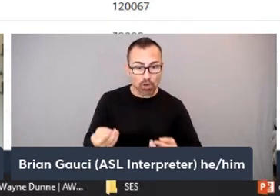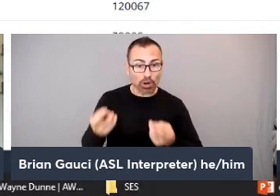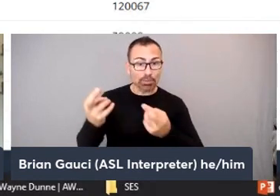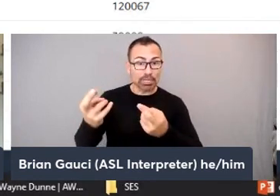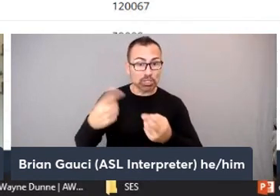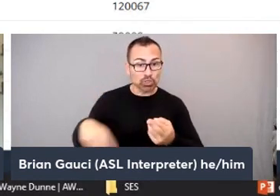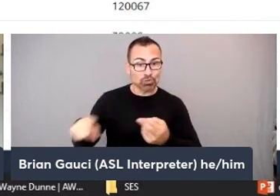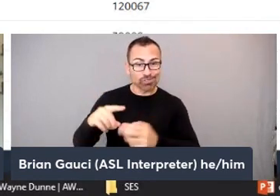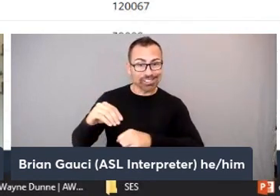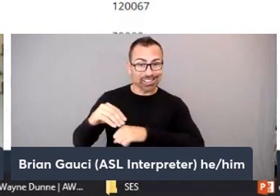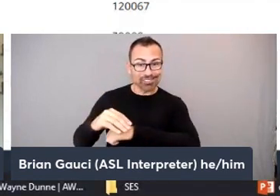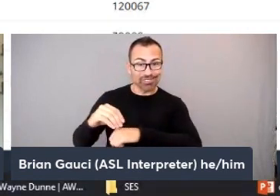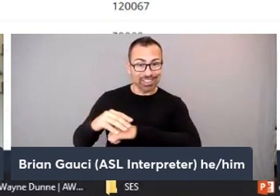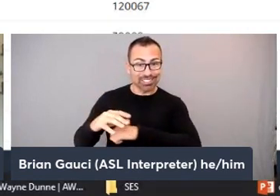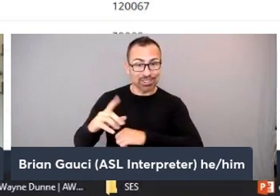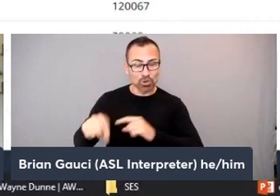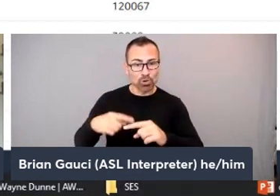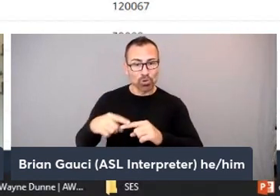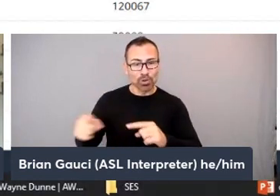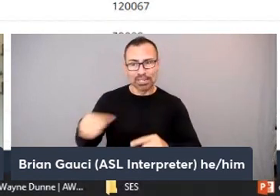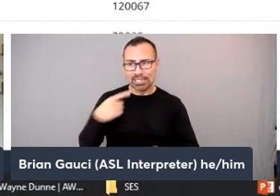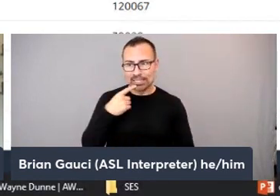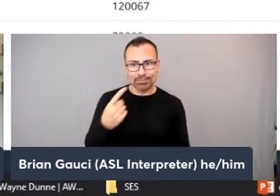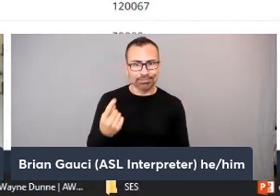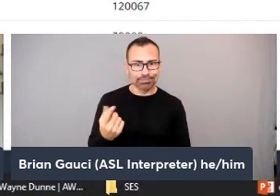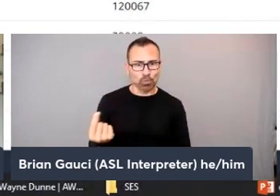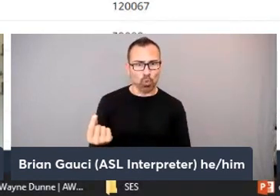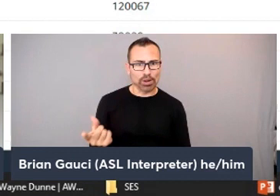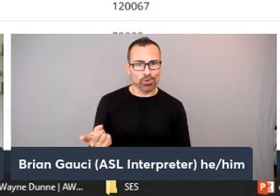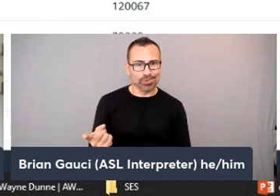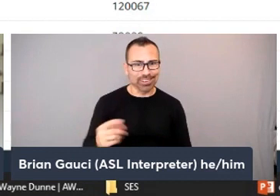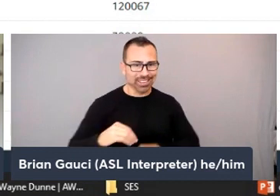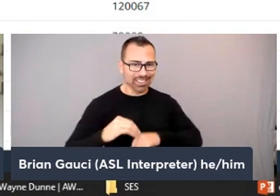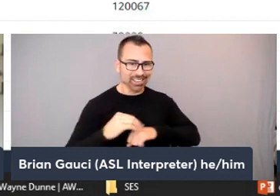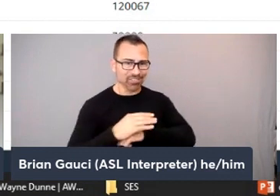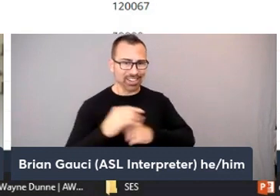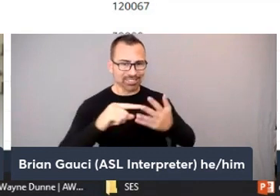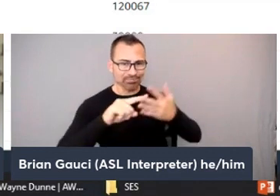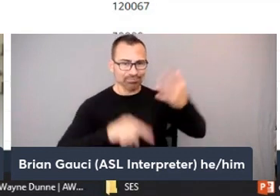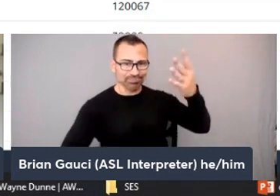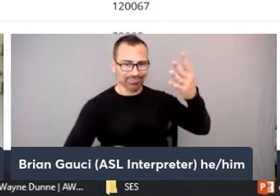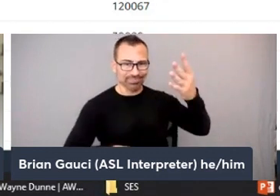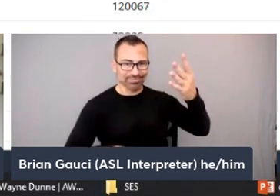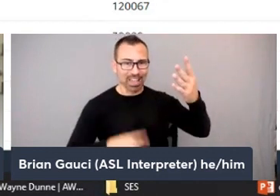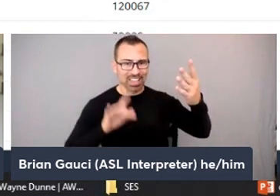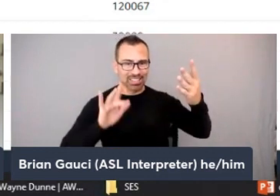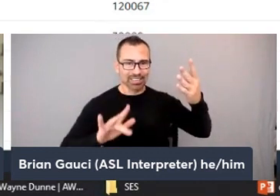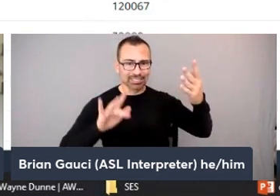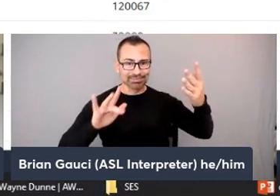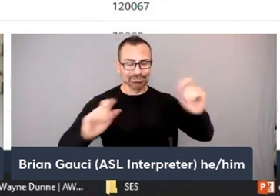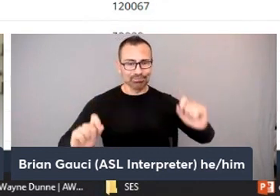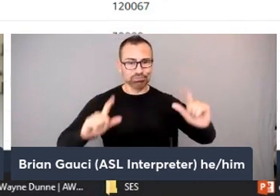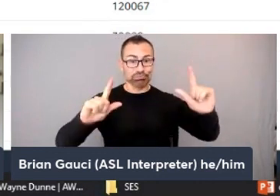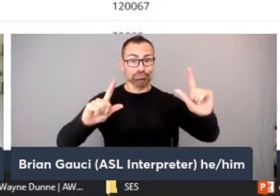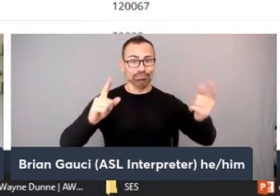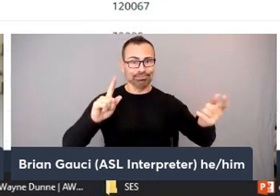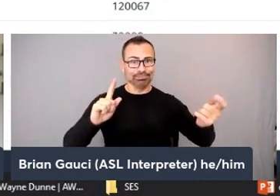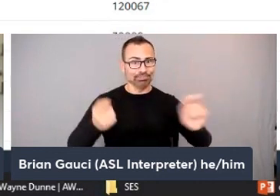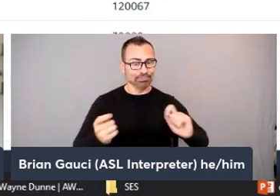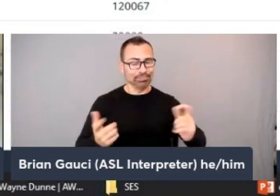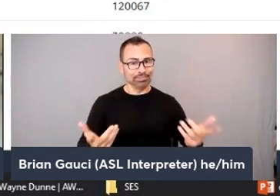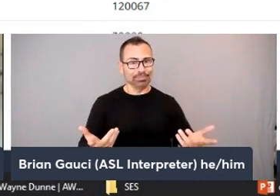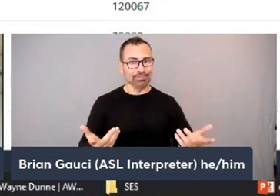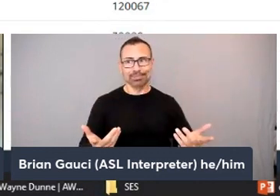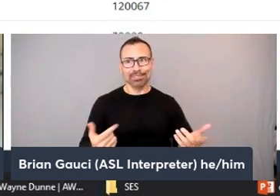advisor, when they just go over there and say, what do I do? And advisor says, do this, here's the link to the docs. And it makes it real easy to just go do